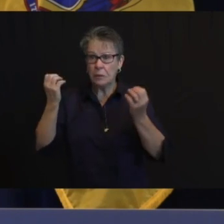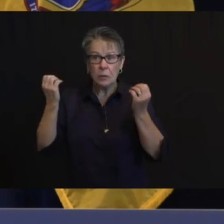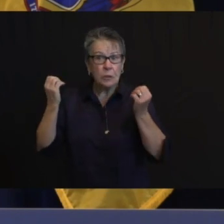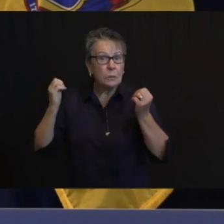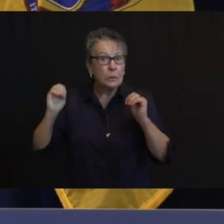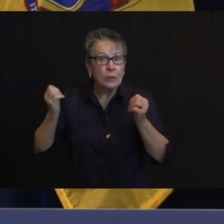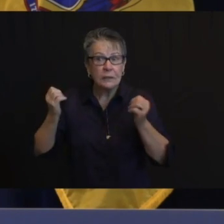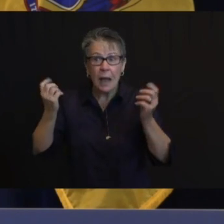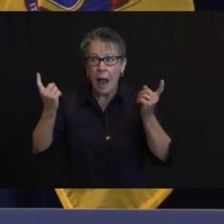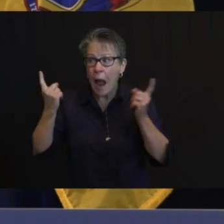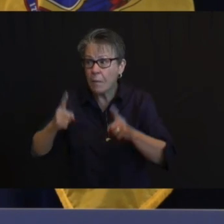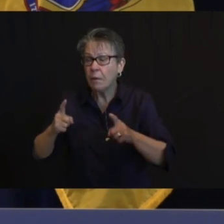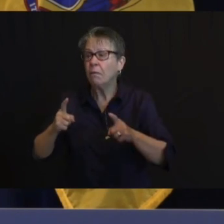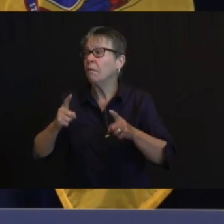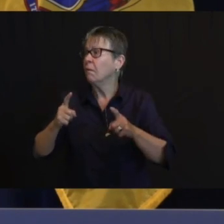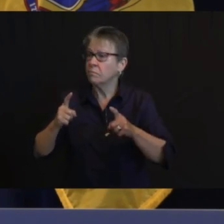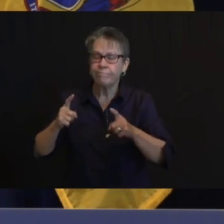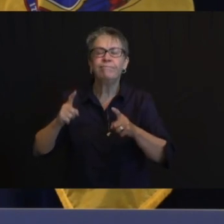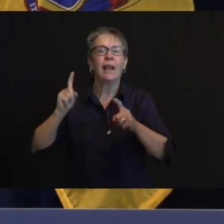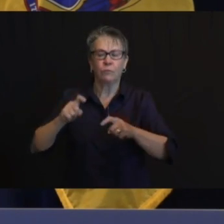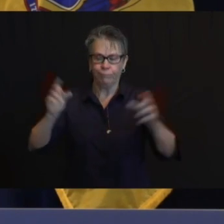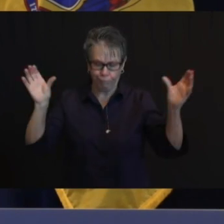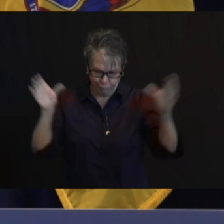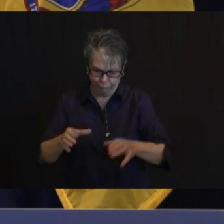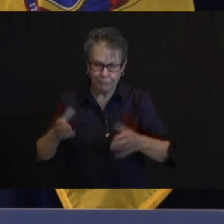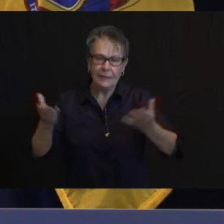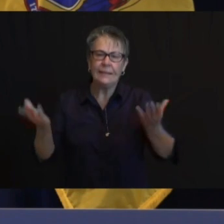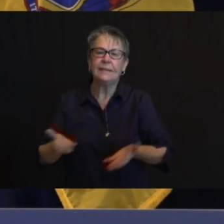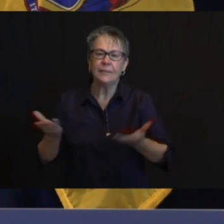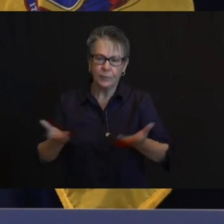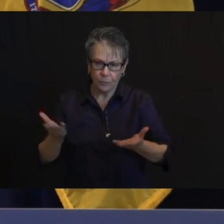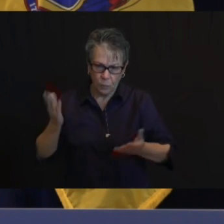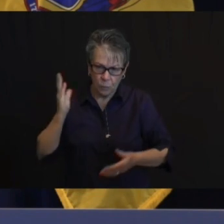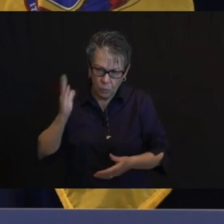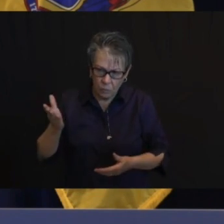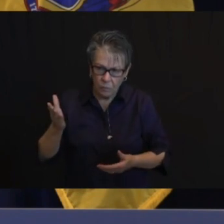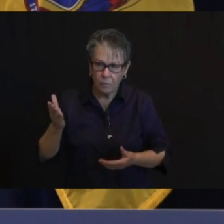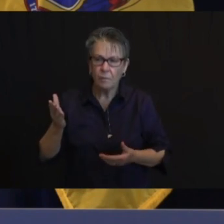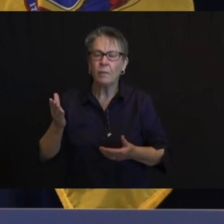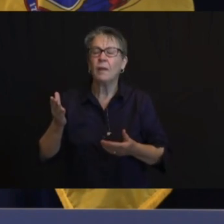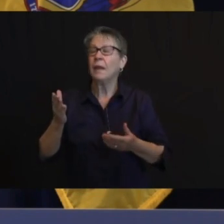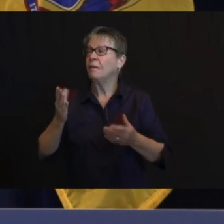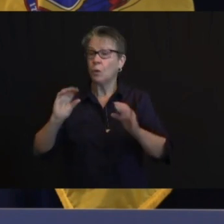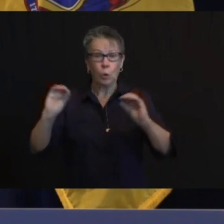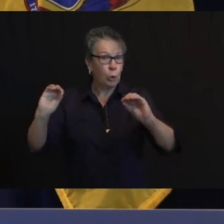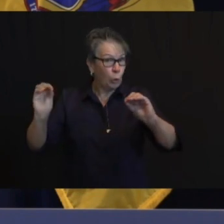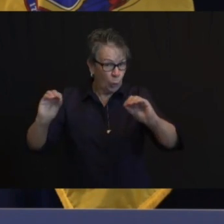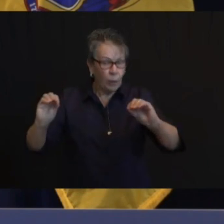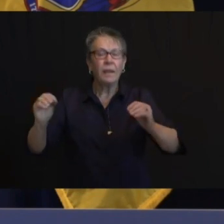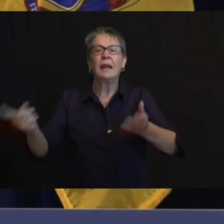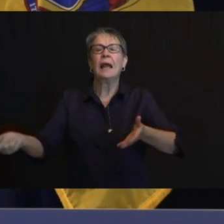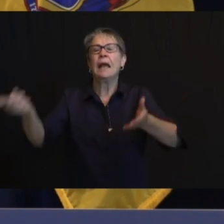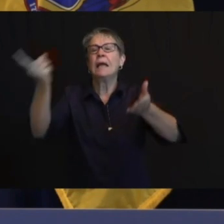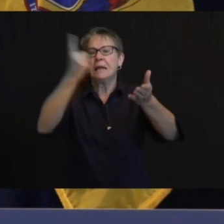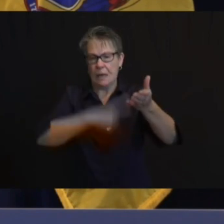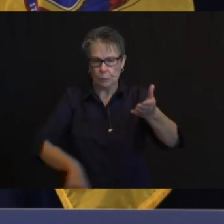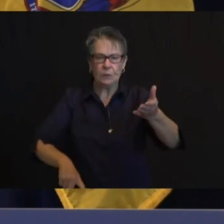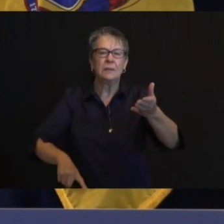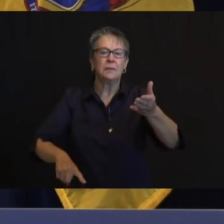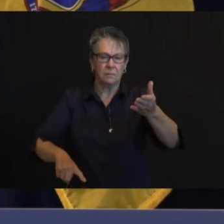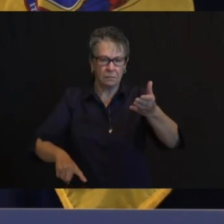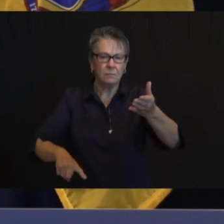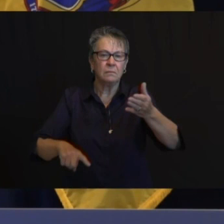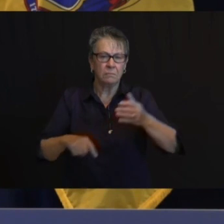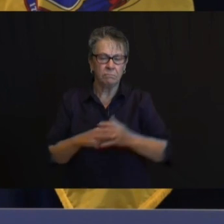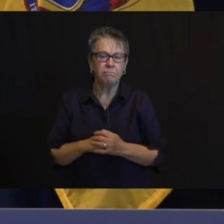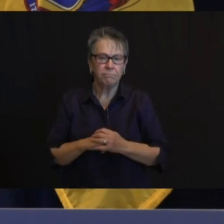don't, expect that we'll be back on the Monday, Wednesday, Friday routine schedule next week. So with that, Dante, thank